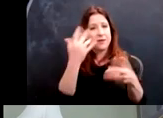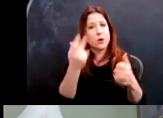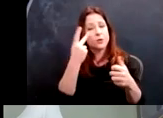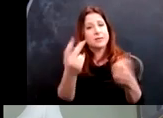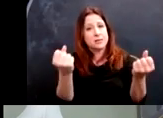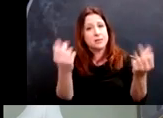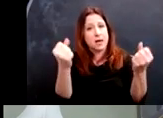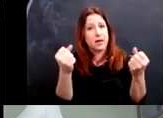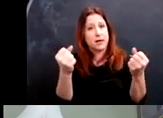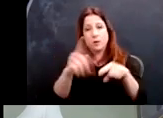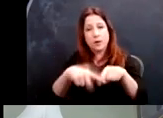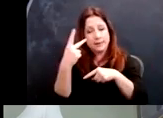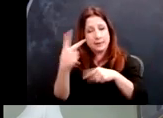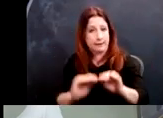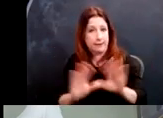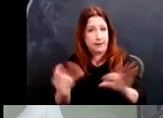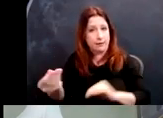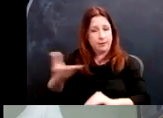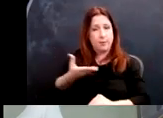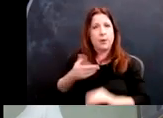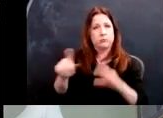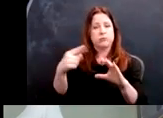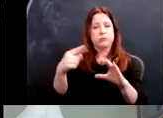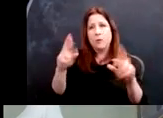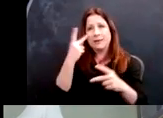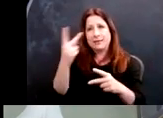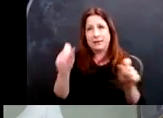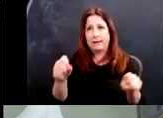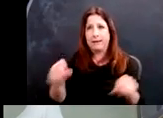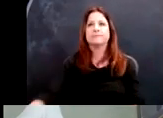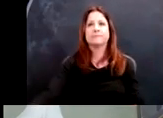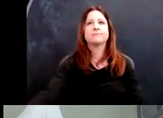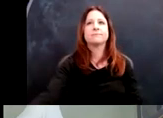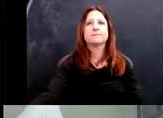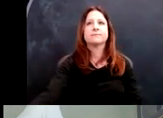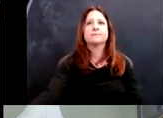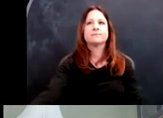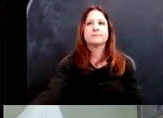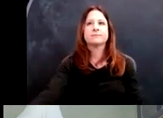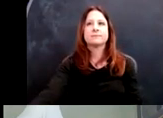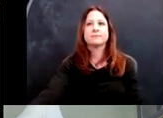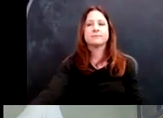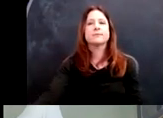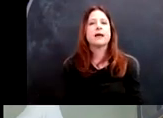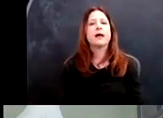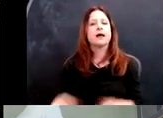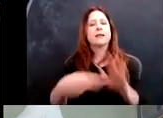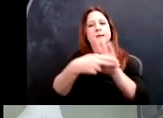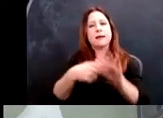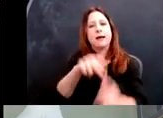language translation for what we're doing today, hopefully you can see here. Her title here is called ALS Kelly.